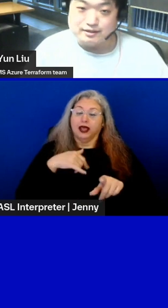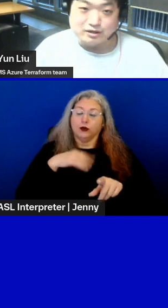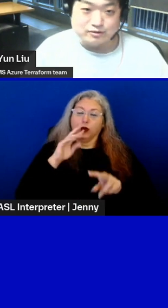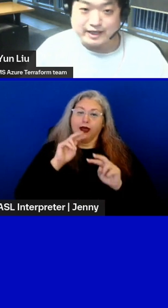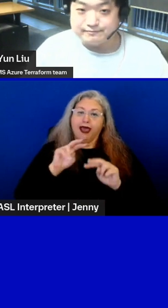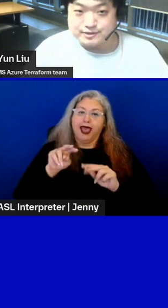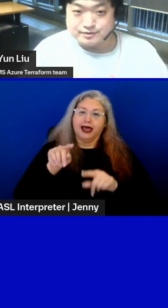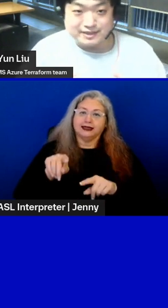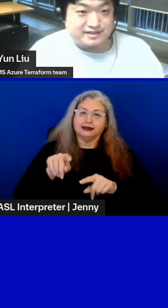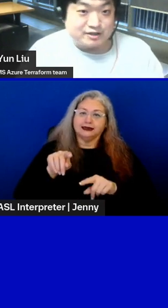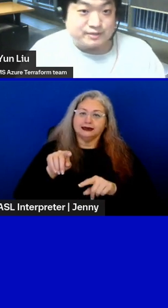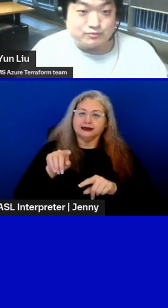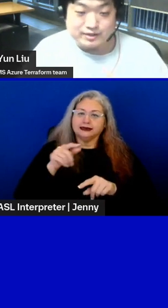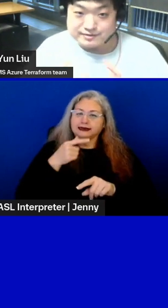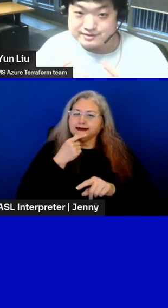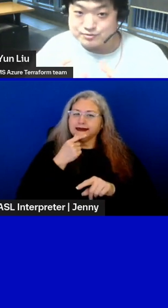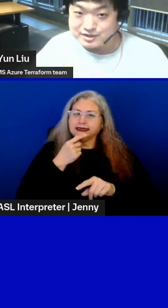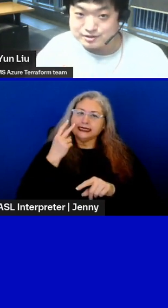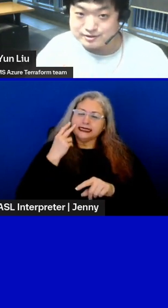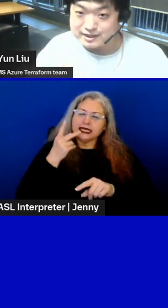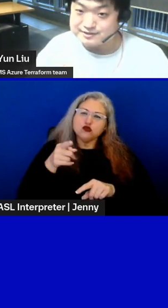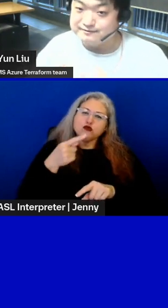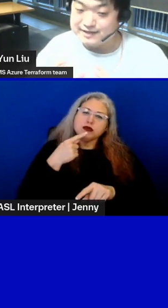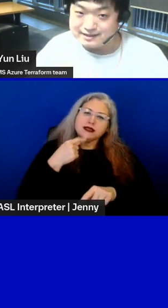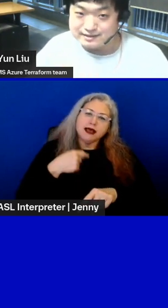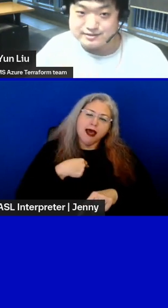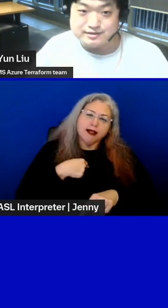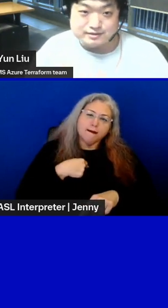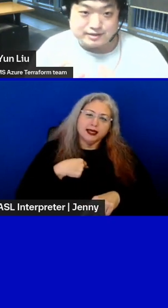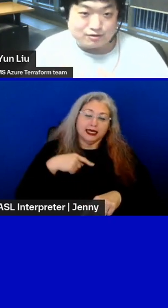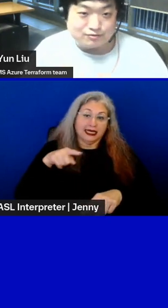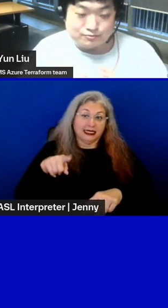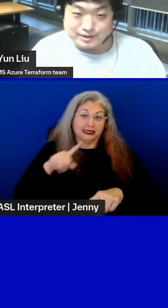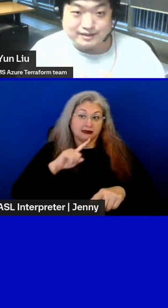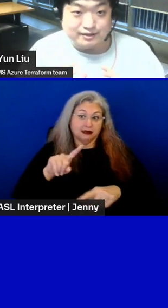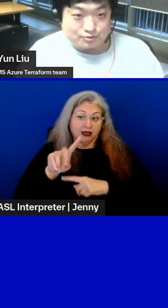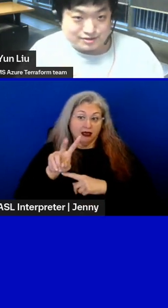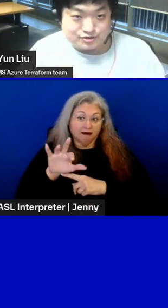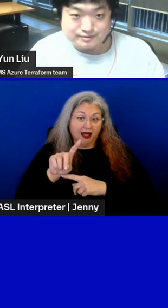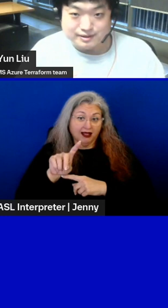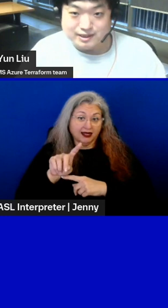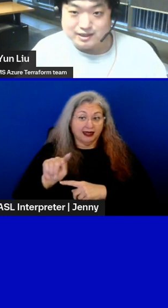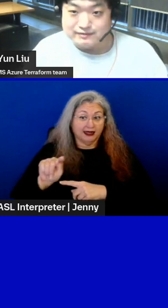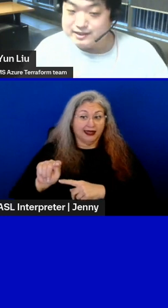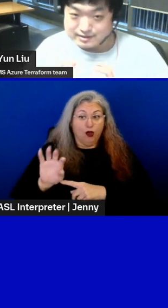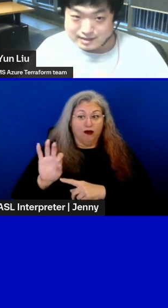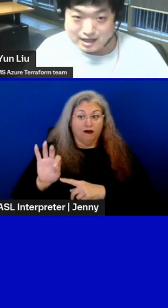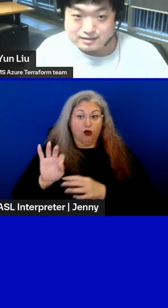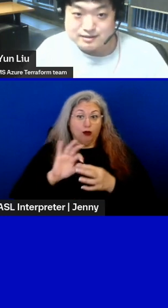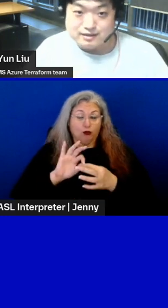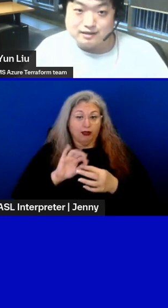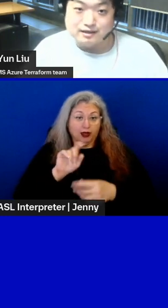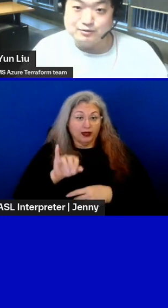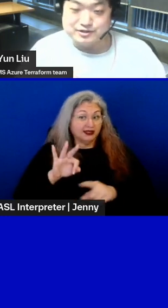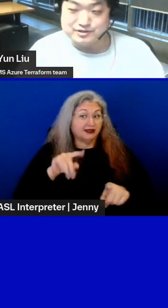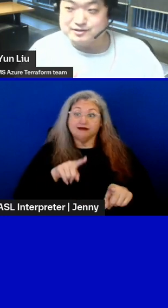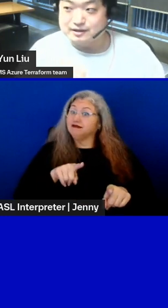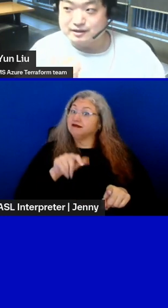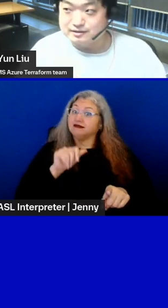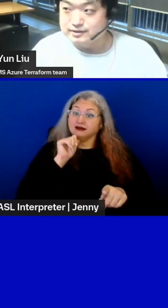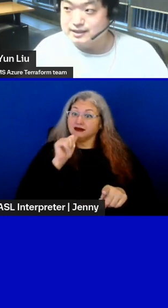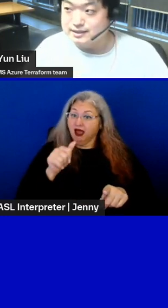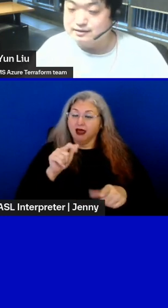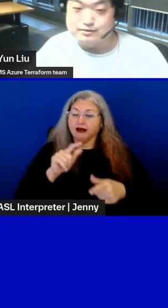see, okay, so please tell me whether this question is a valid Terraform related question. If it is not, I will